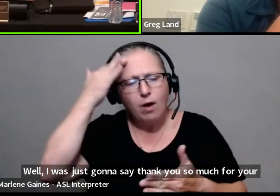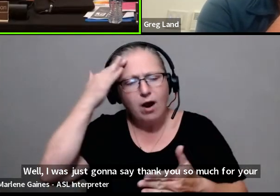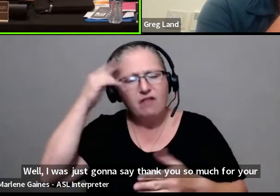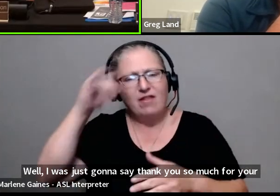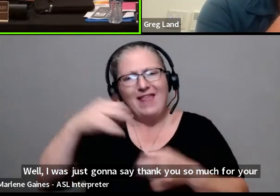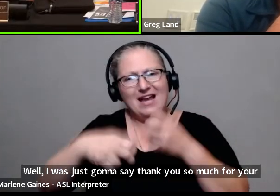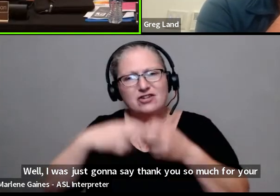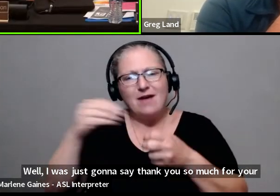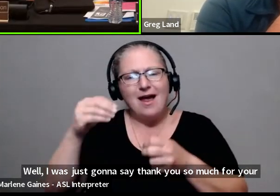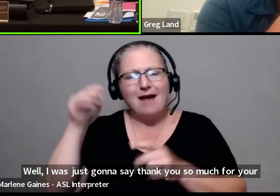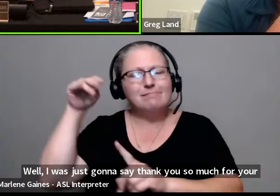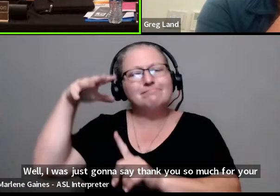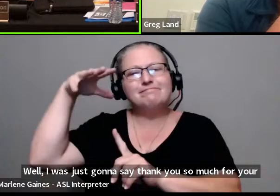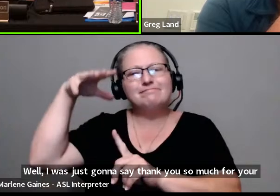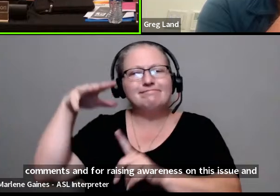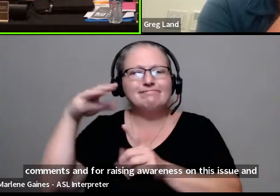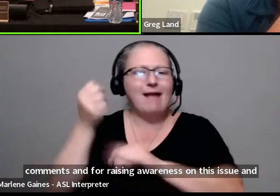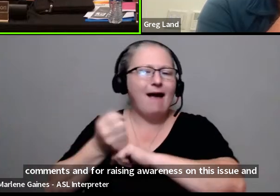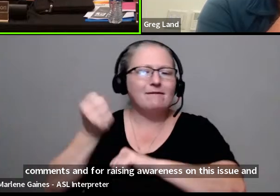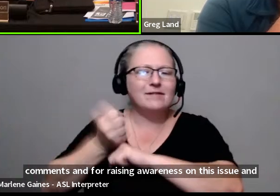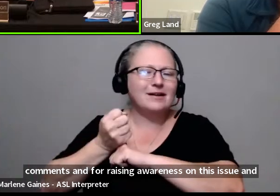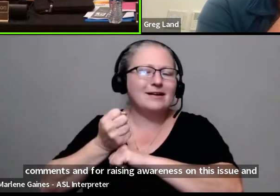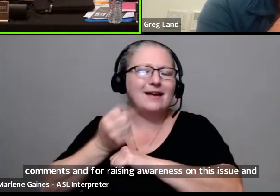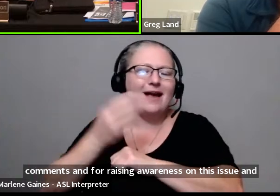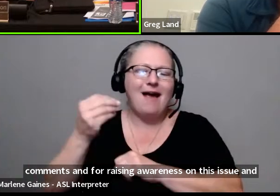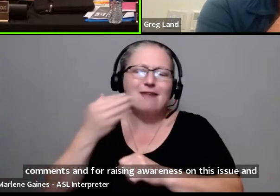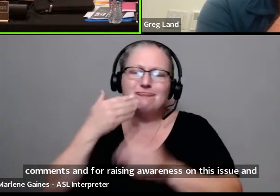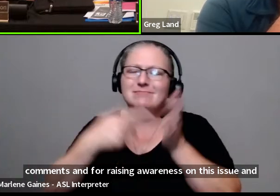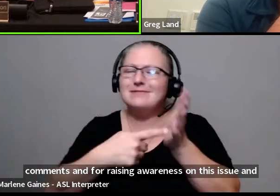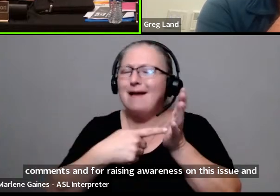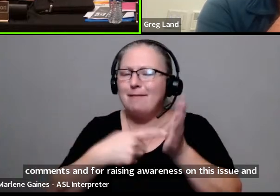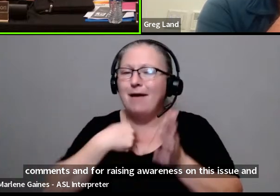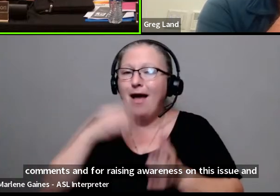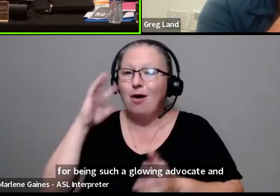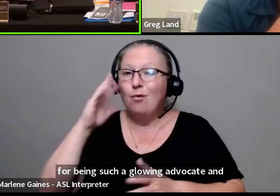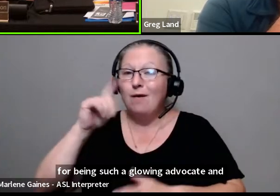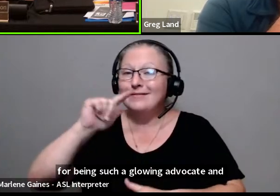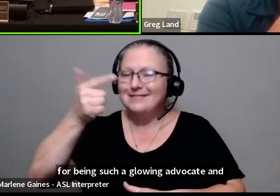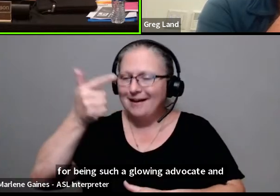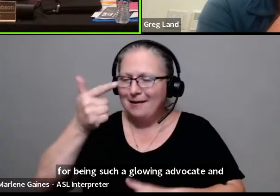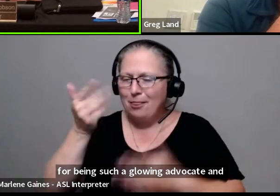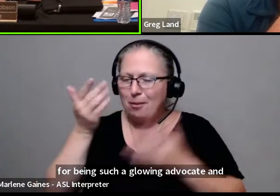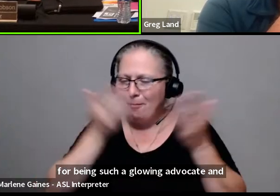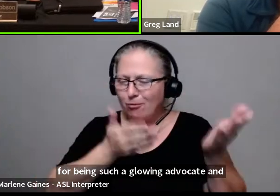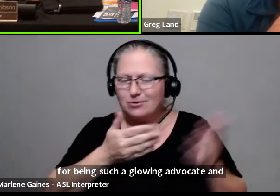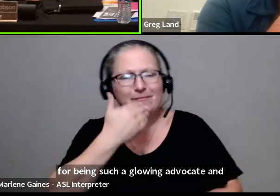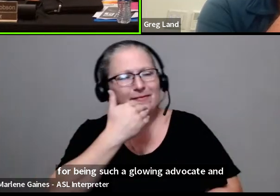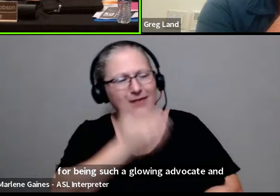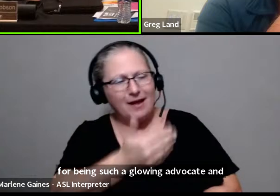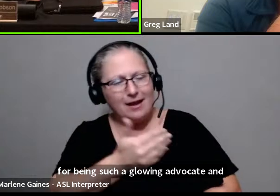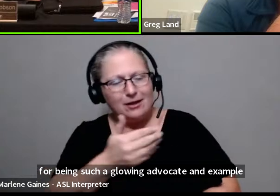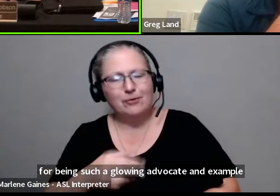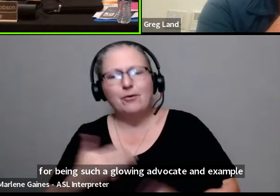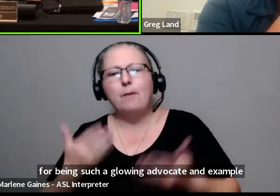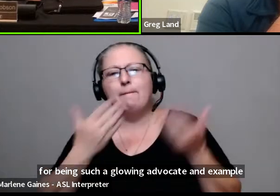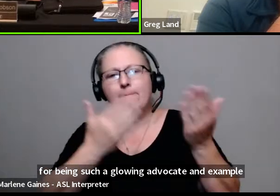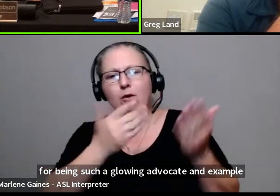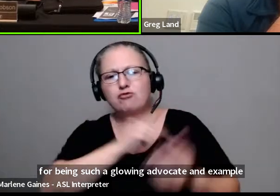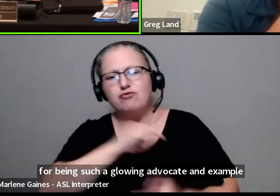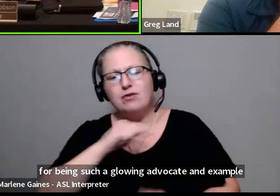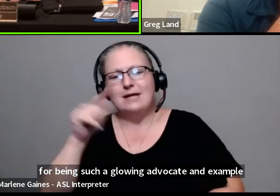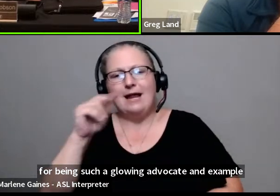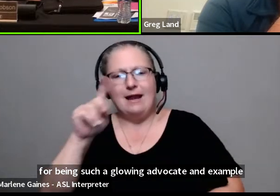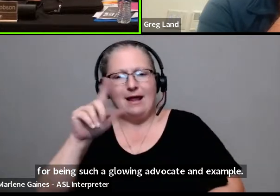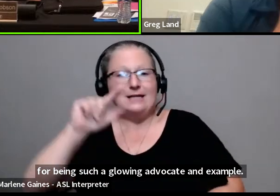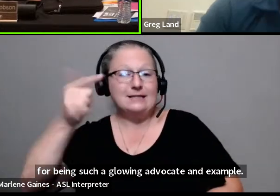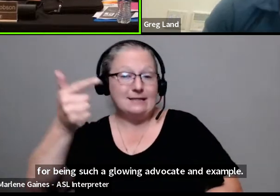such a glowing advocate Yes, and thank you. example. Appreciate And it. I will second the motion. thank you. We have a motion by trustee Land and a